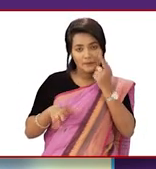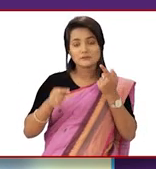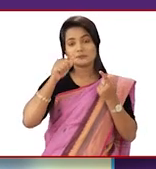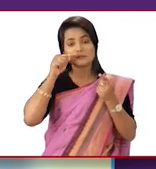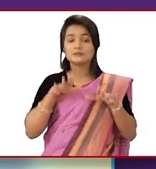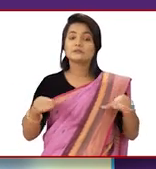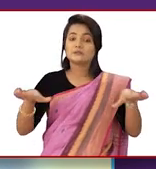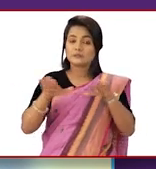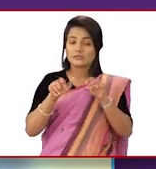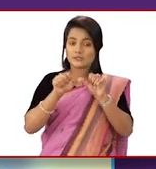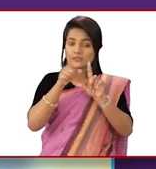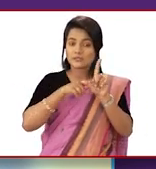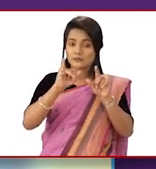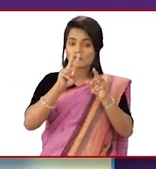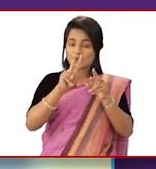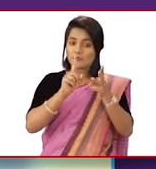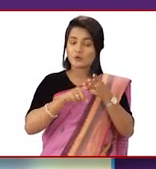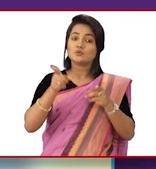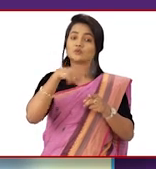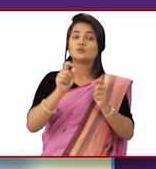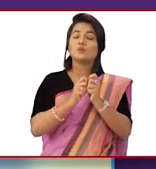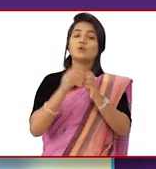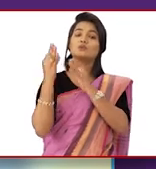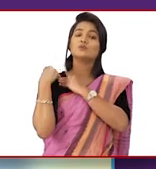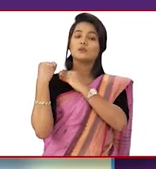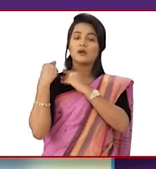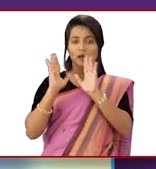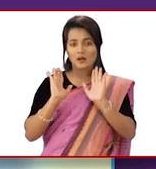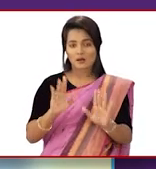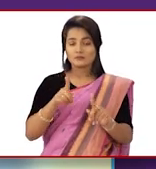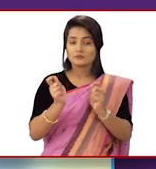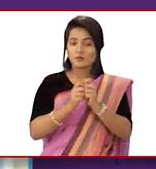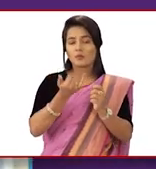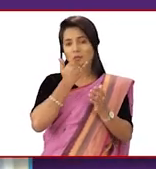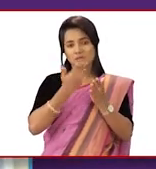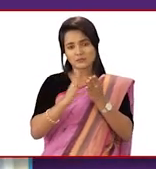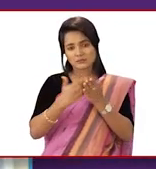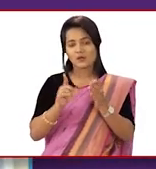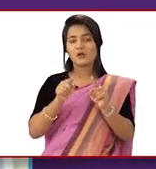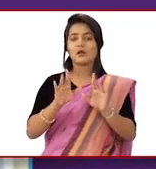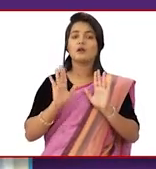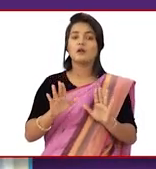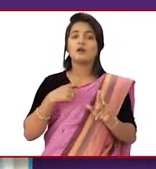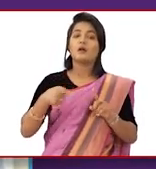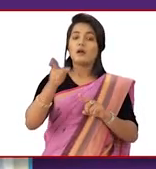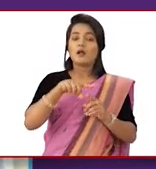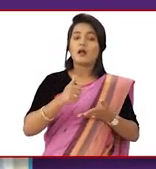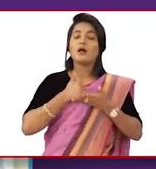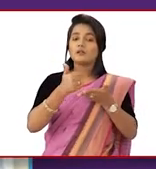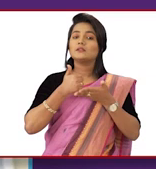male allies, they all have responsibilities towards solving this problem. We were talking about the health